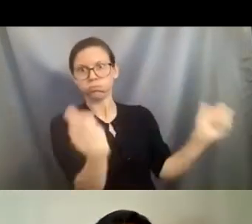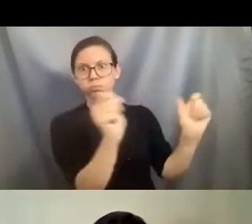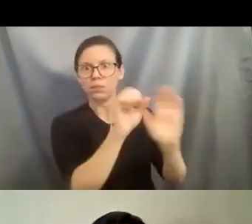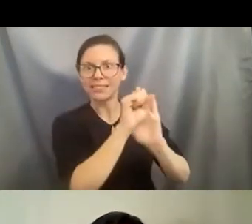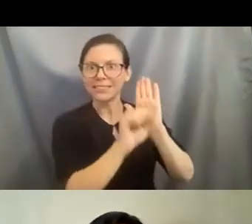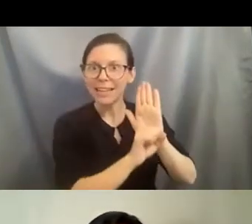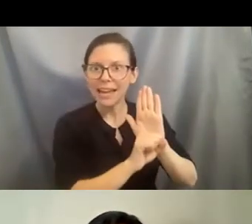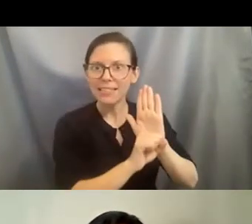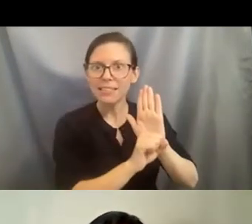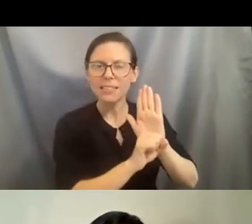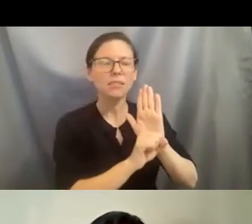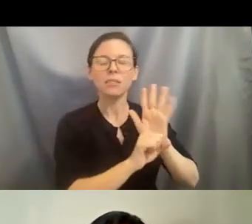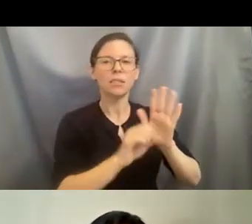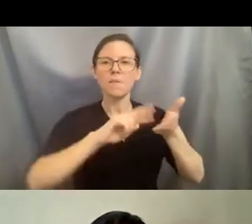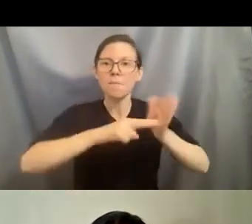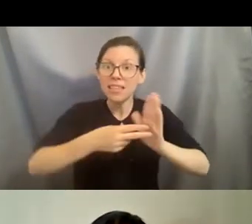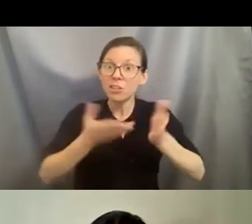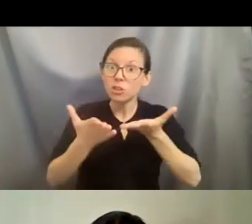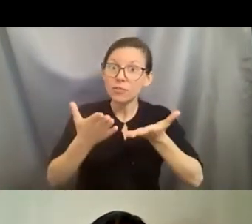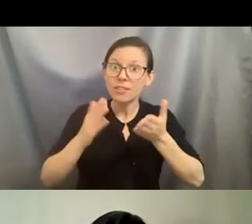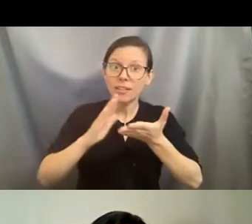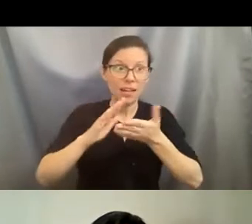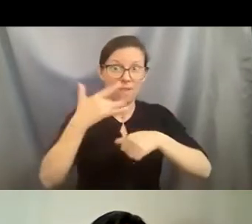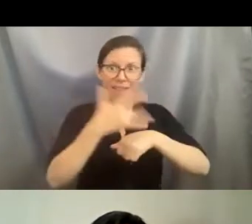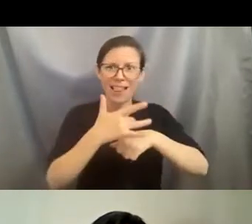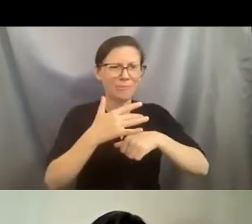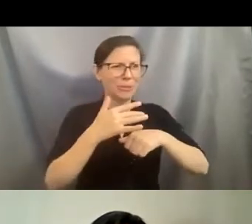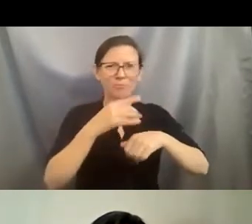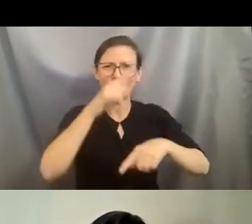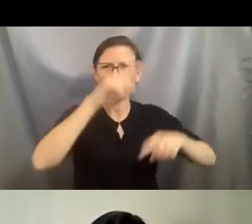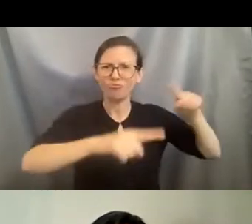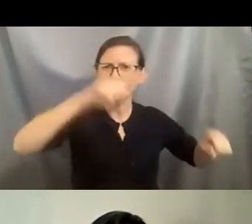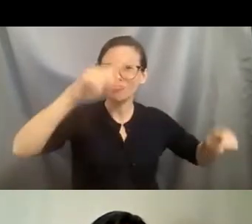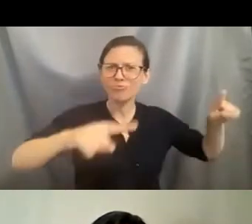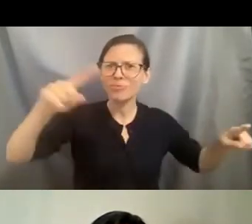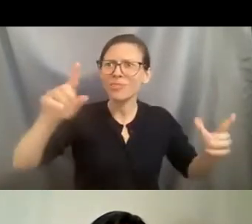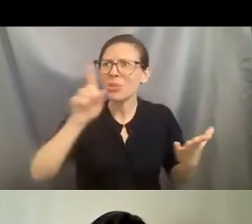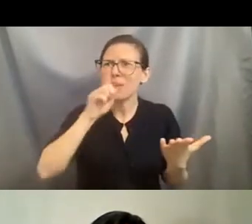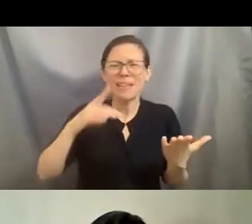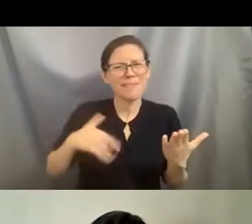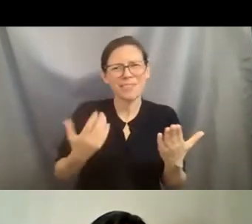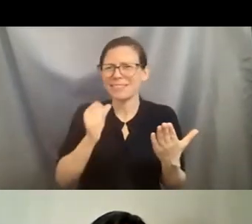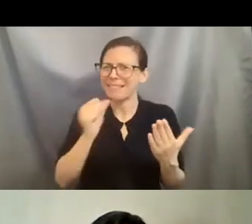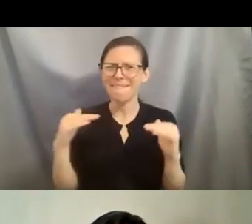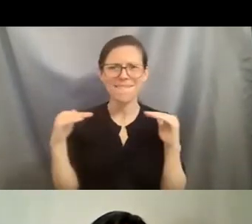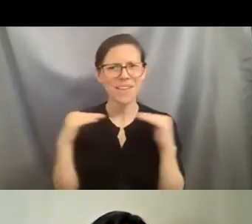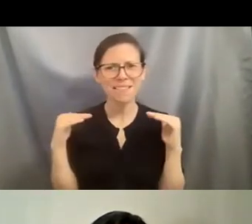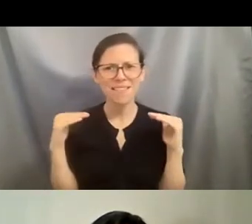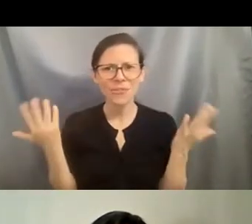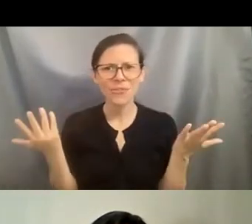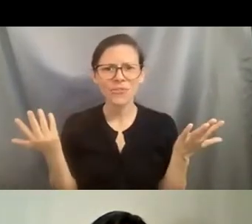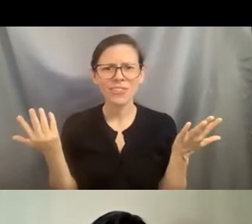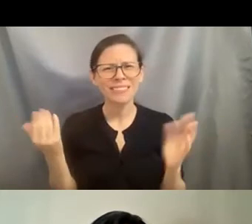services available. And to me, that is just incredibly unfair. I mean, I